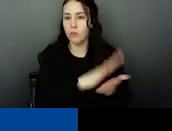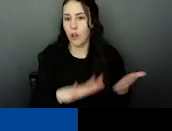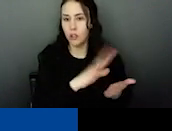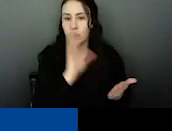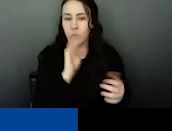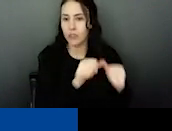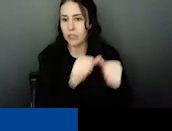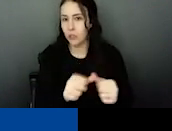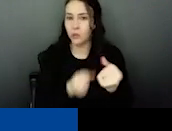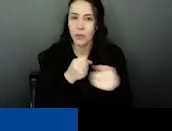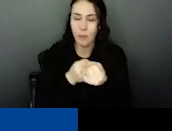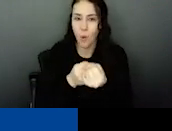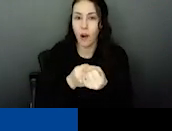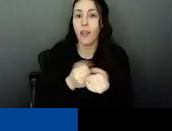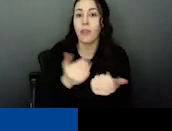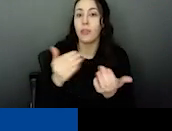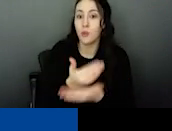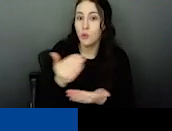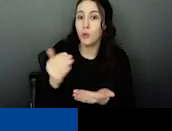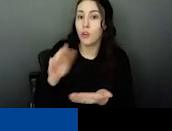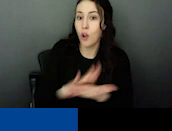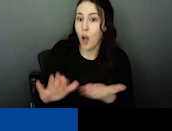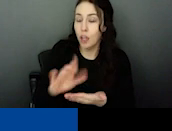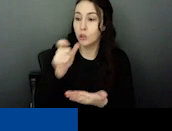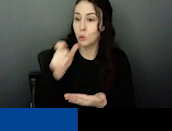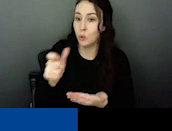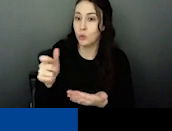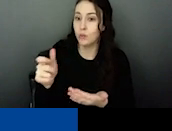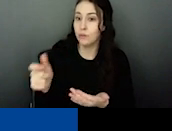colleges who are coming on board now and into the future.